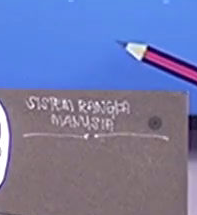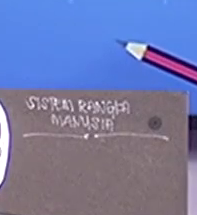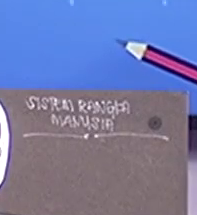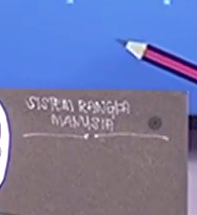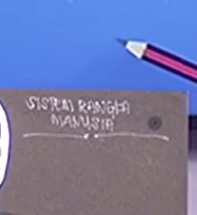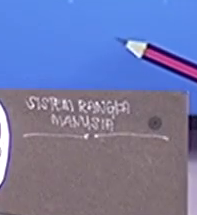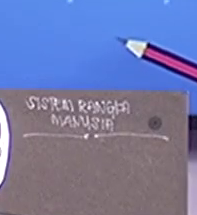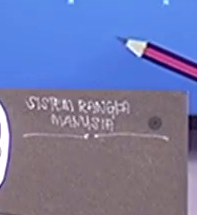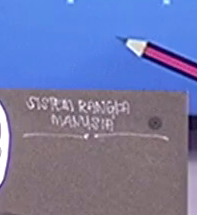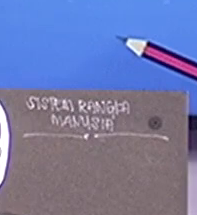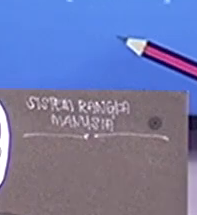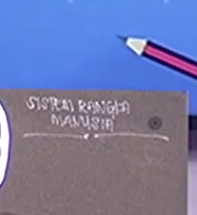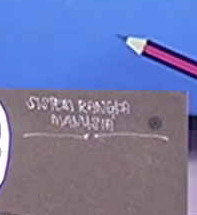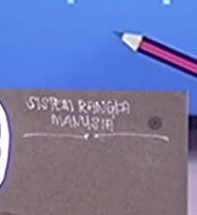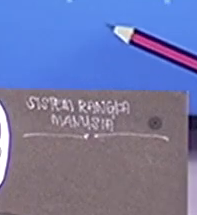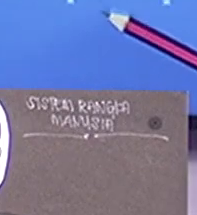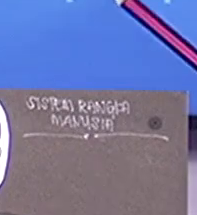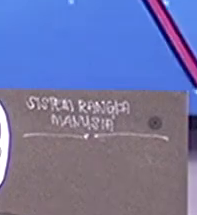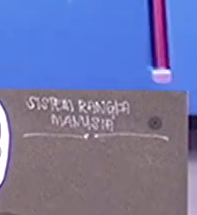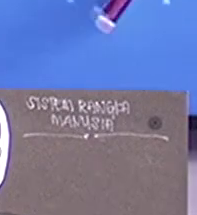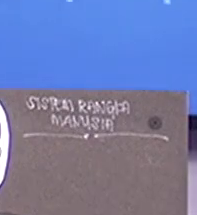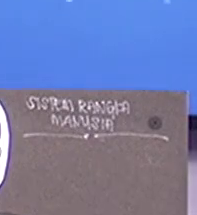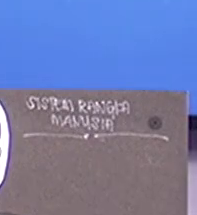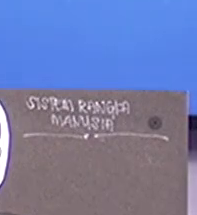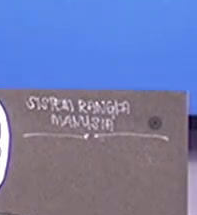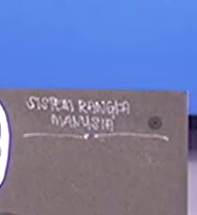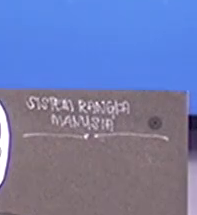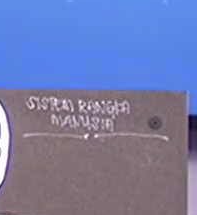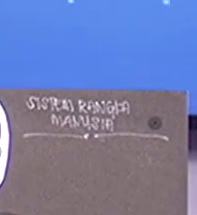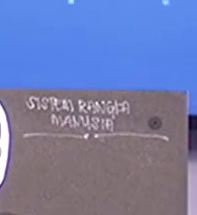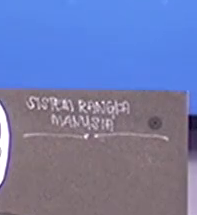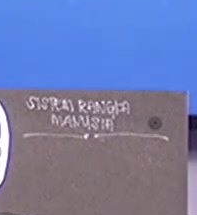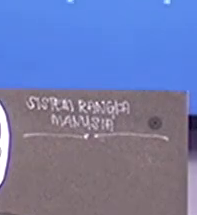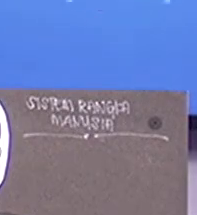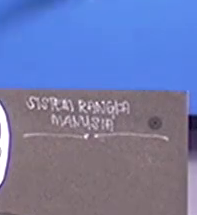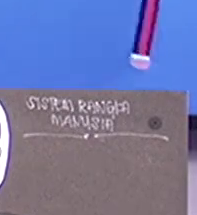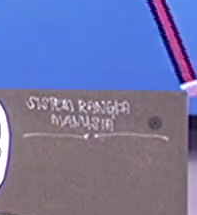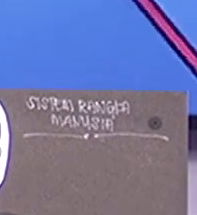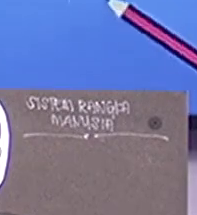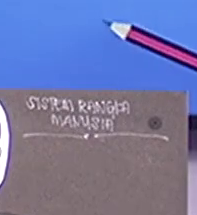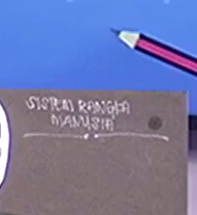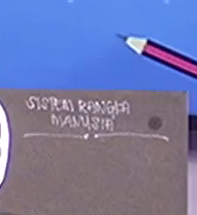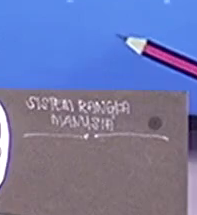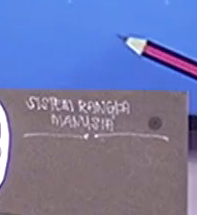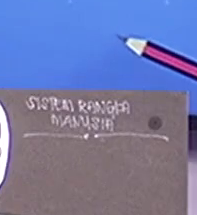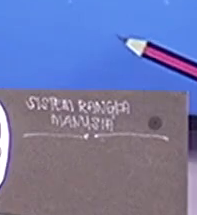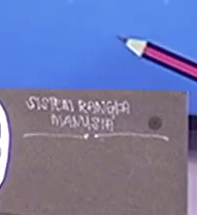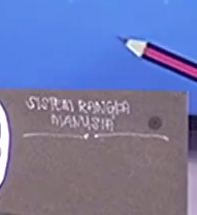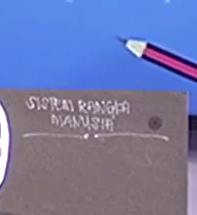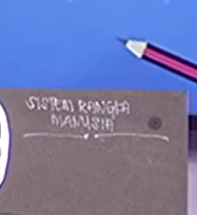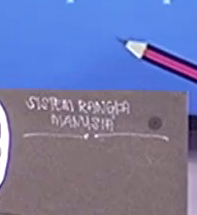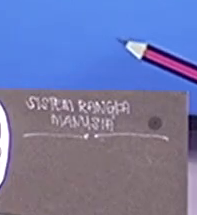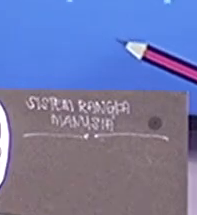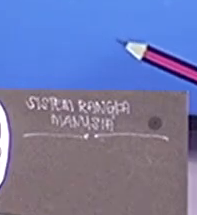you use your hands. So all these activities, basically every activity, right, teacher? Everything. We have to use the bones